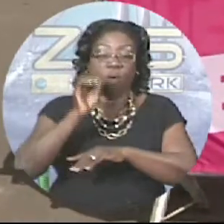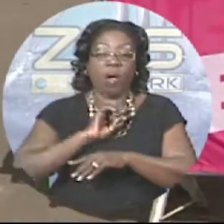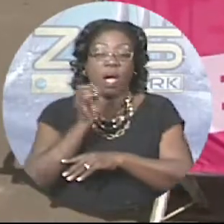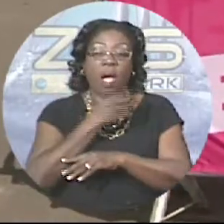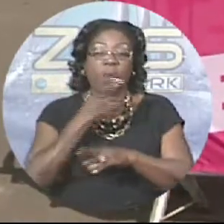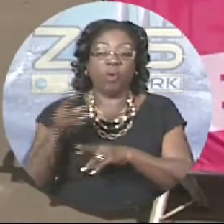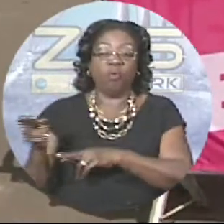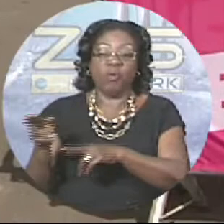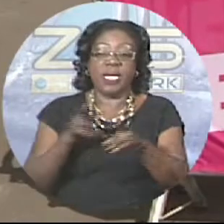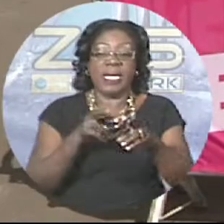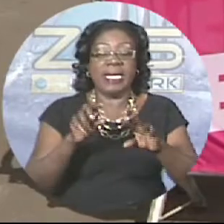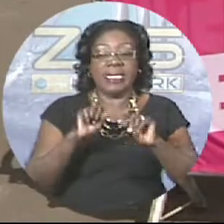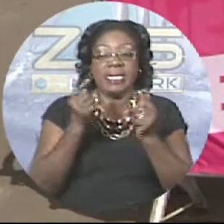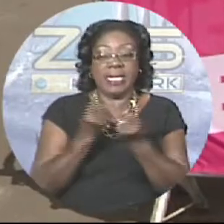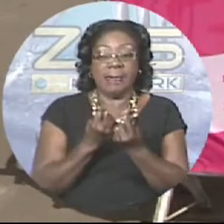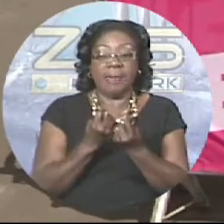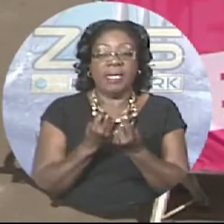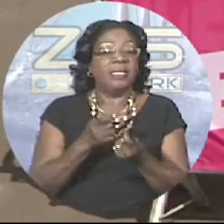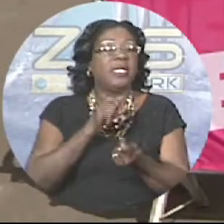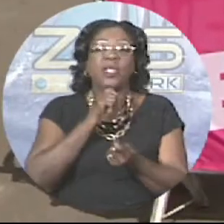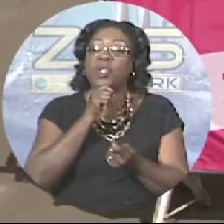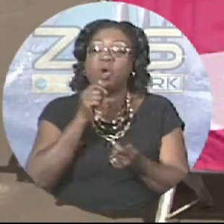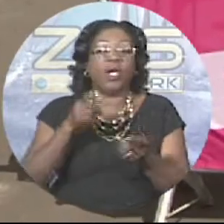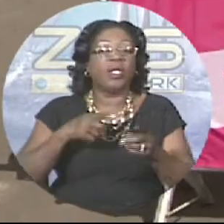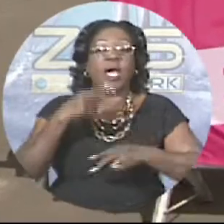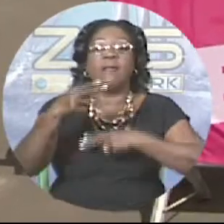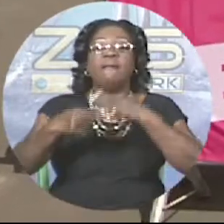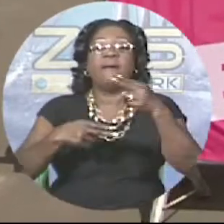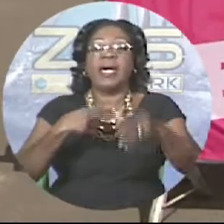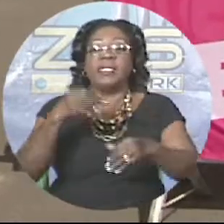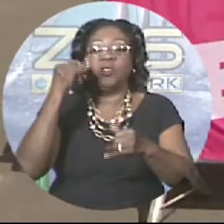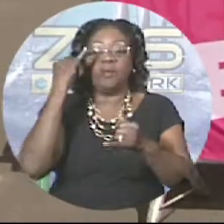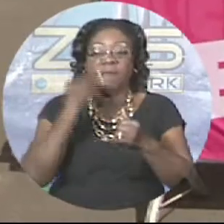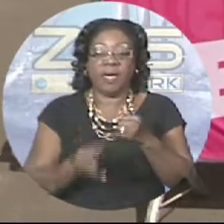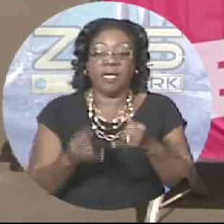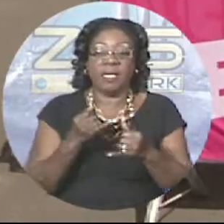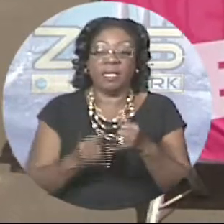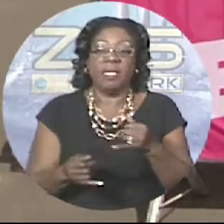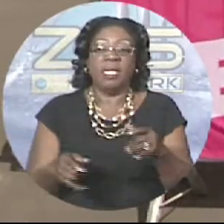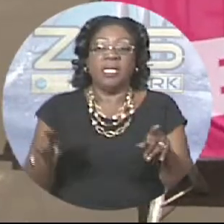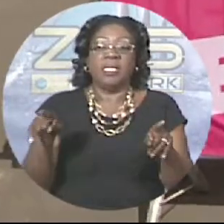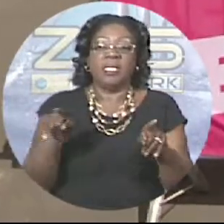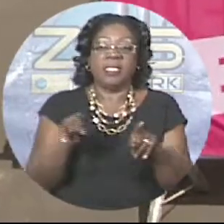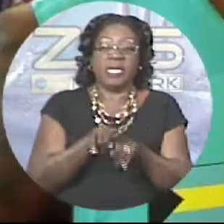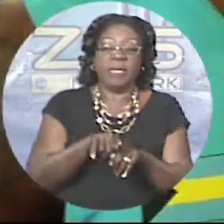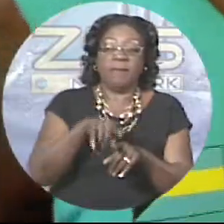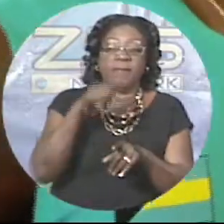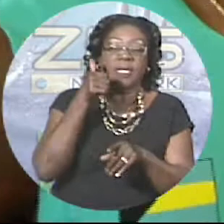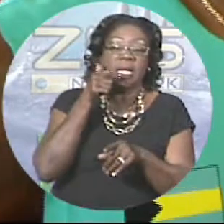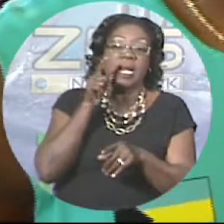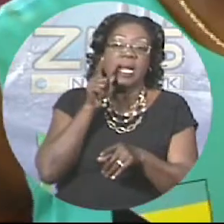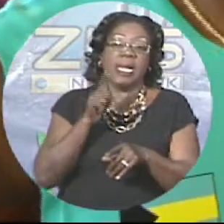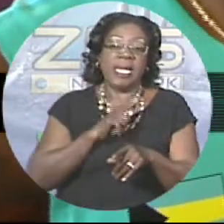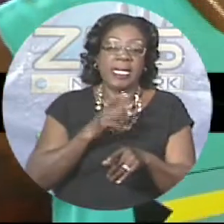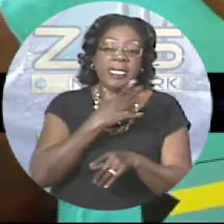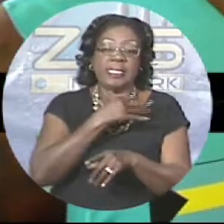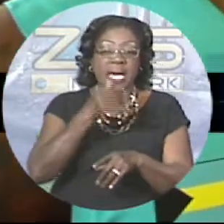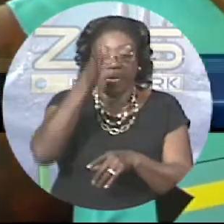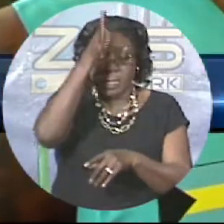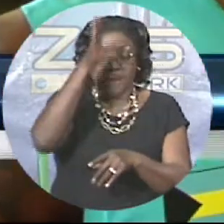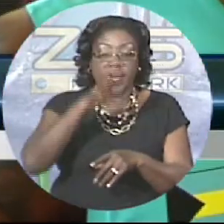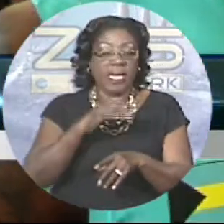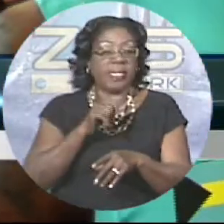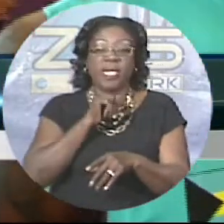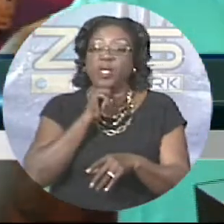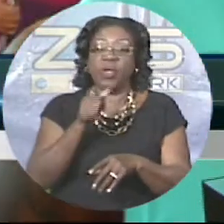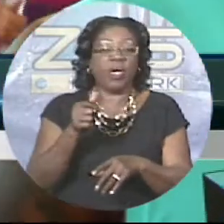the finals. The ladies 4x1 did not get the baton around. The same for the 4x1 boys. Bro, I don't even know. I thought